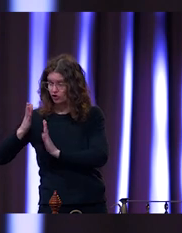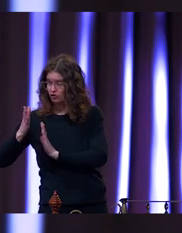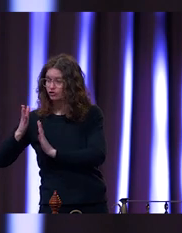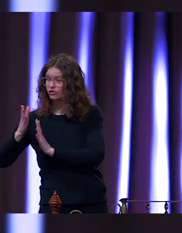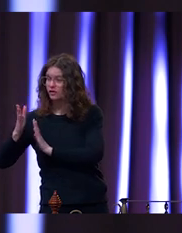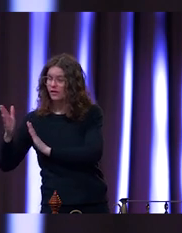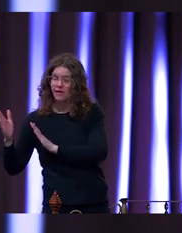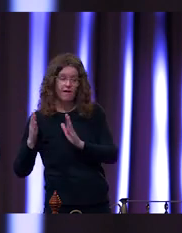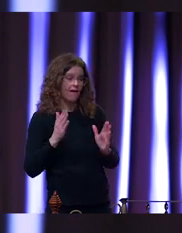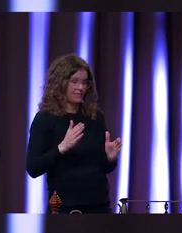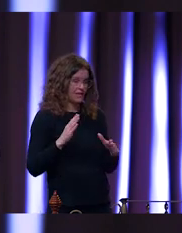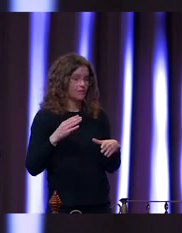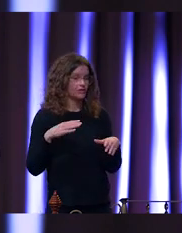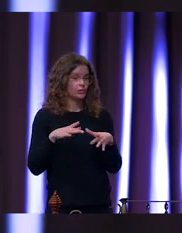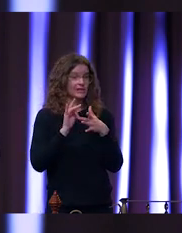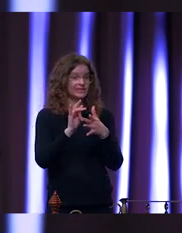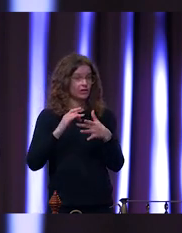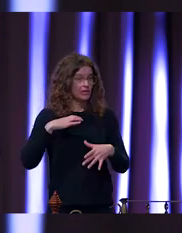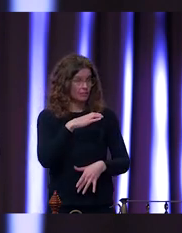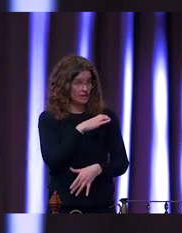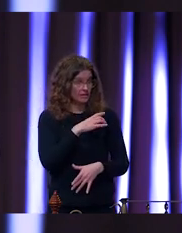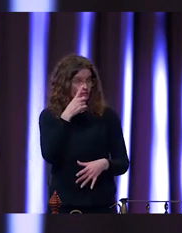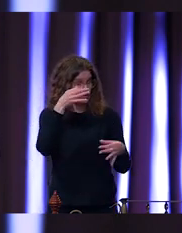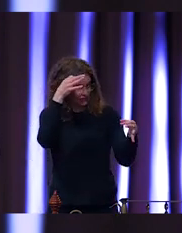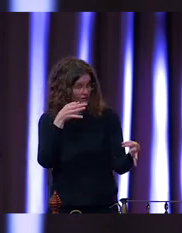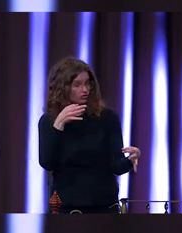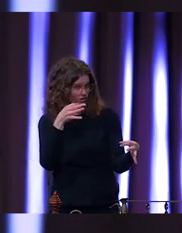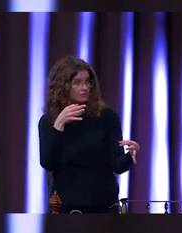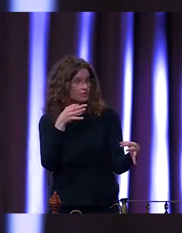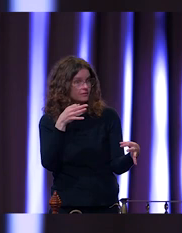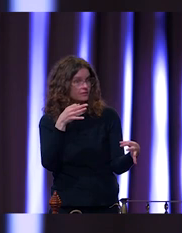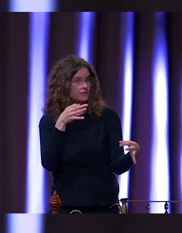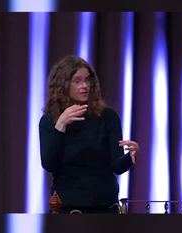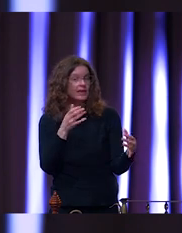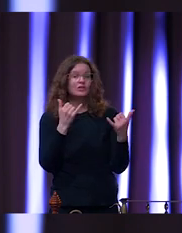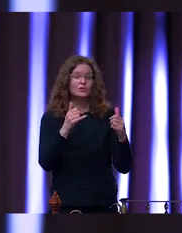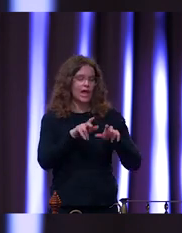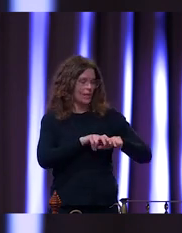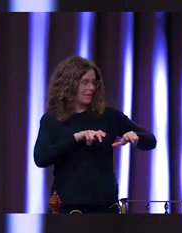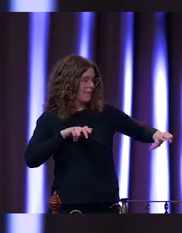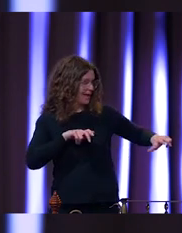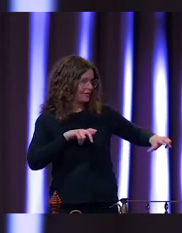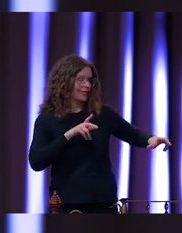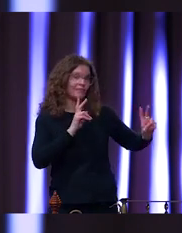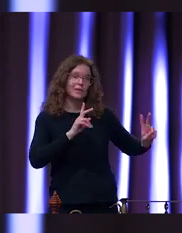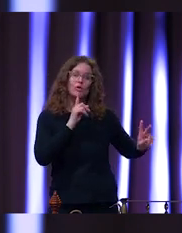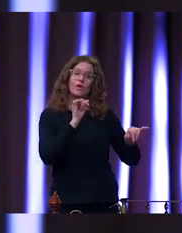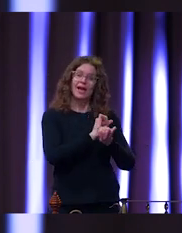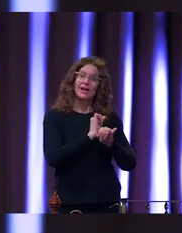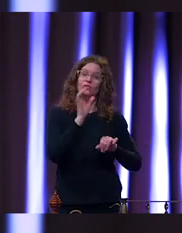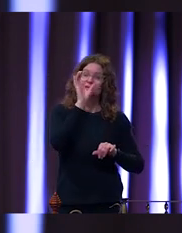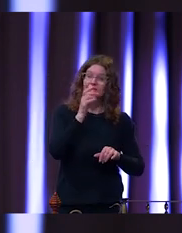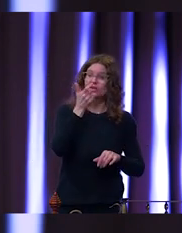to the steering committee to make decisions to now a panel of actual grant seekers who represent the profile